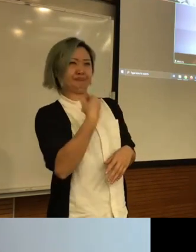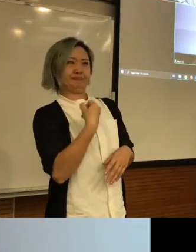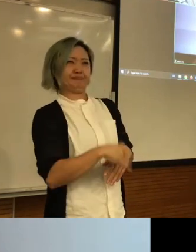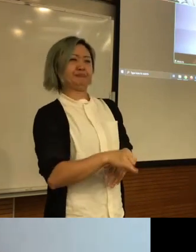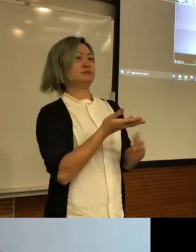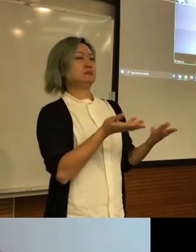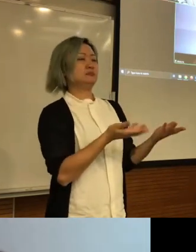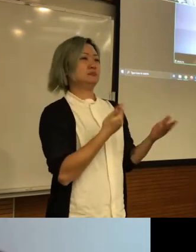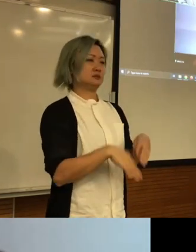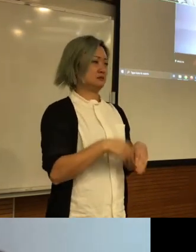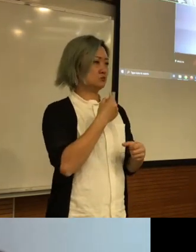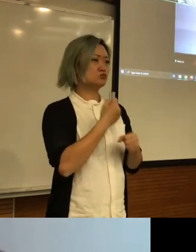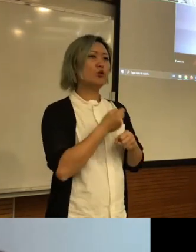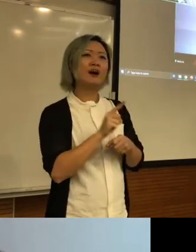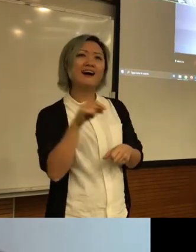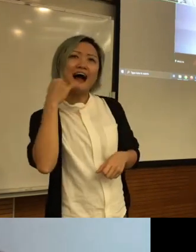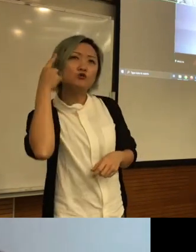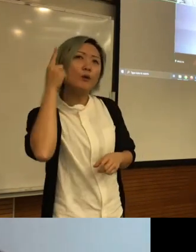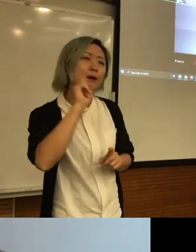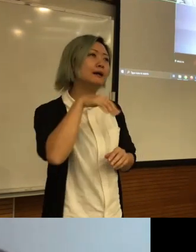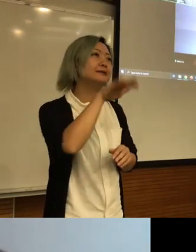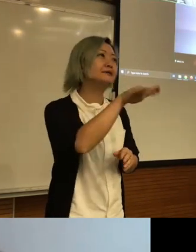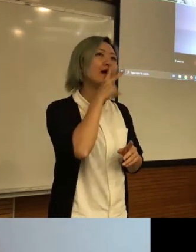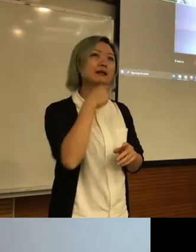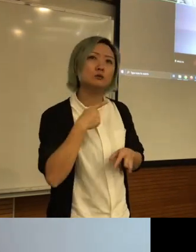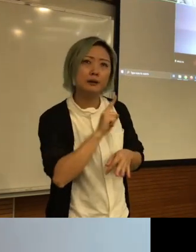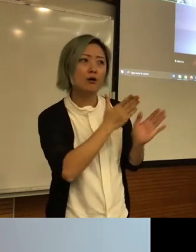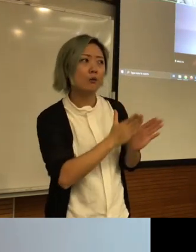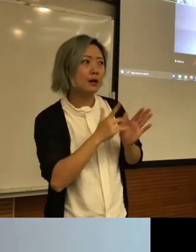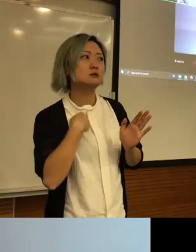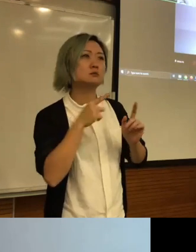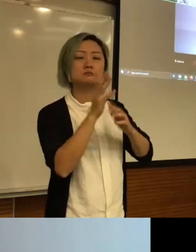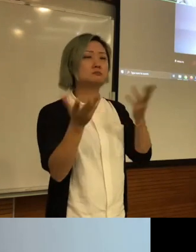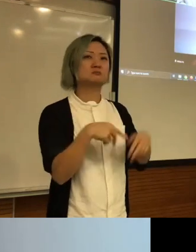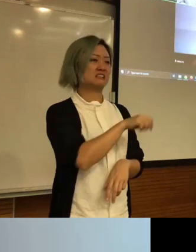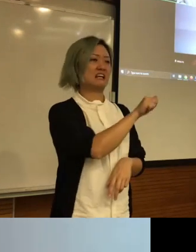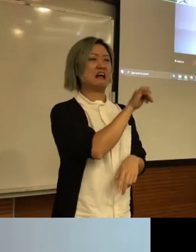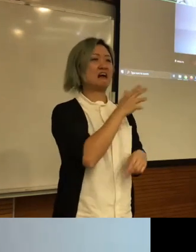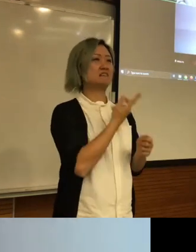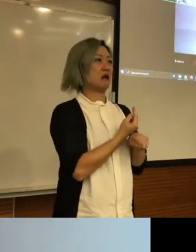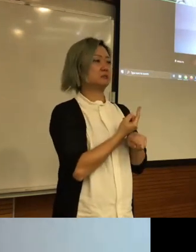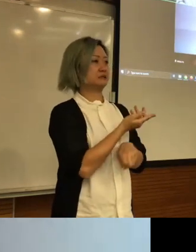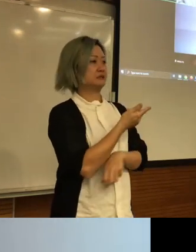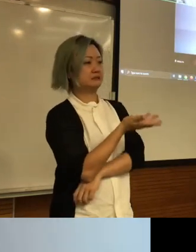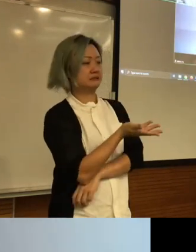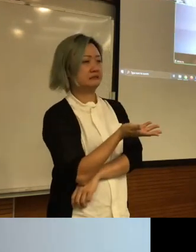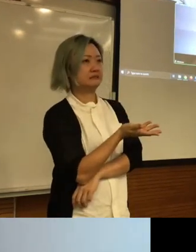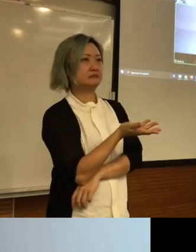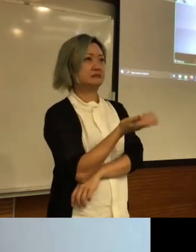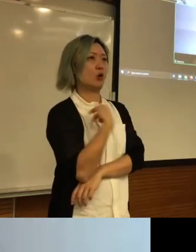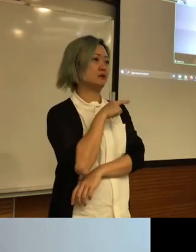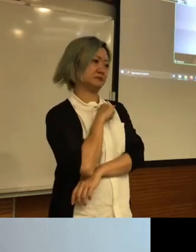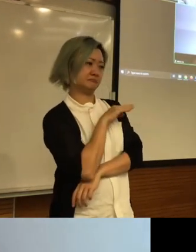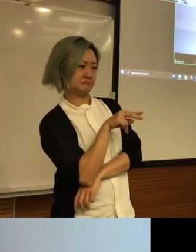clients really want, what the clients really get from the interpretation. So I don't